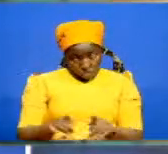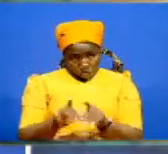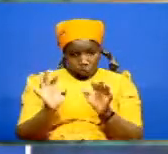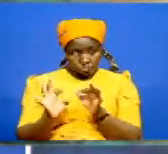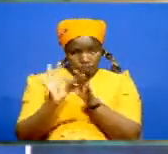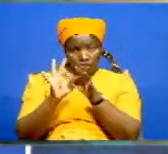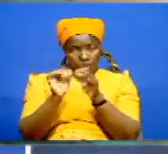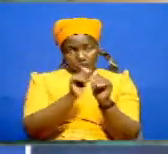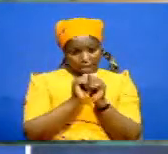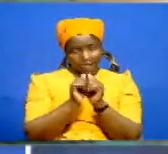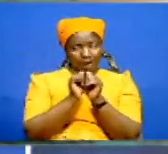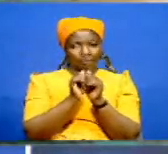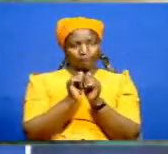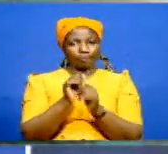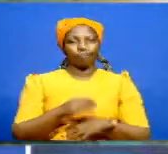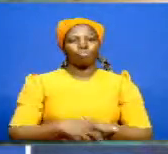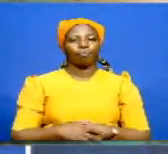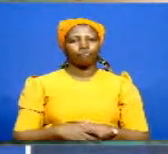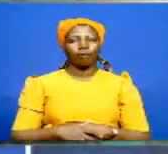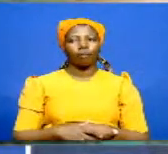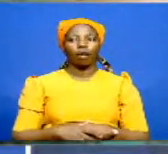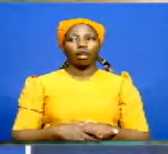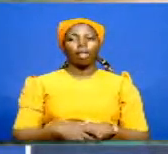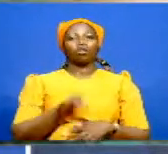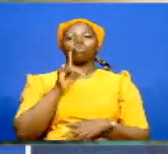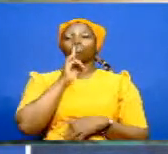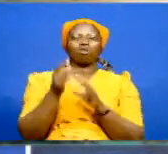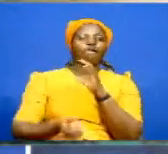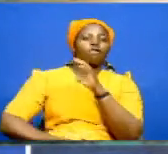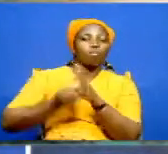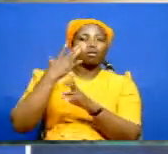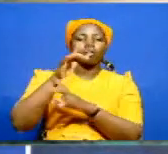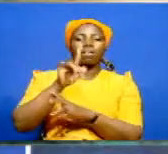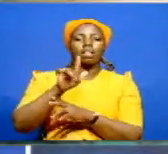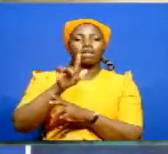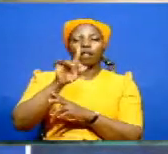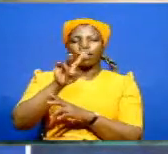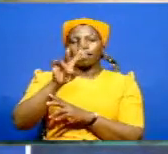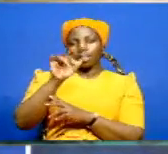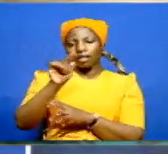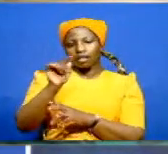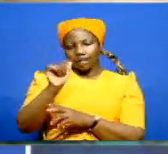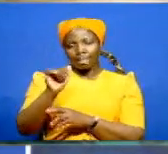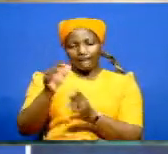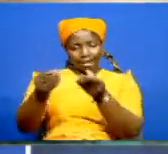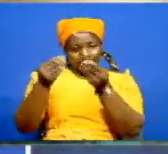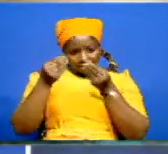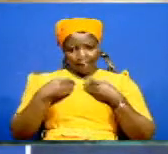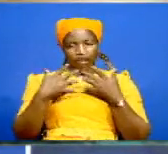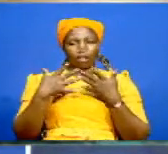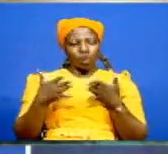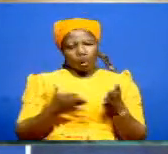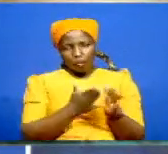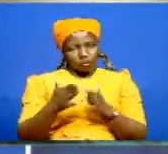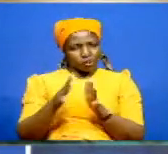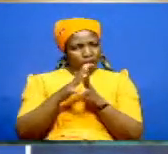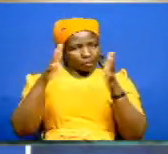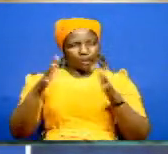and speak as one voice. So the formation of LVTA gives us a bigger